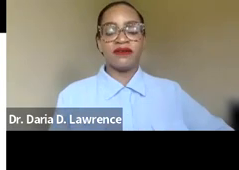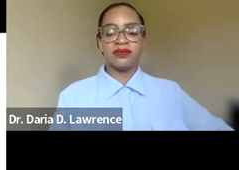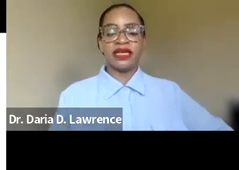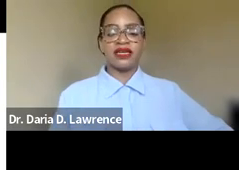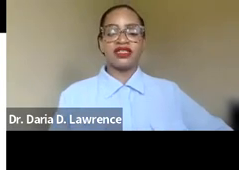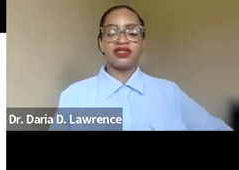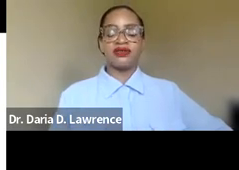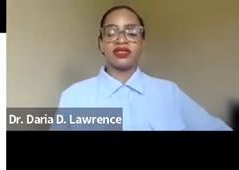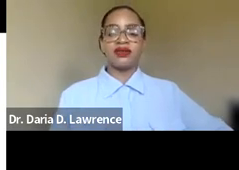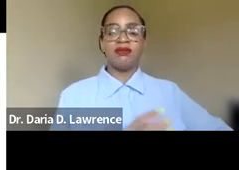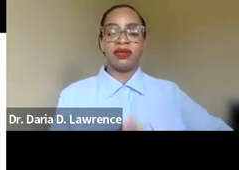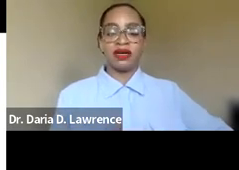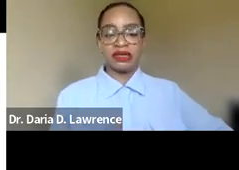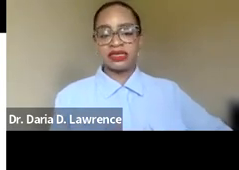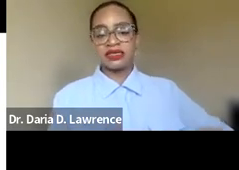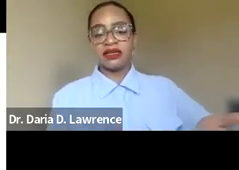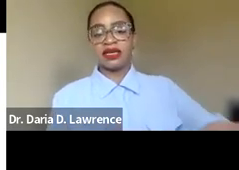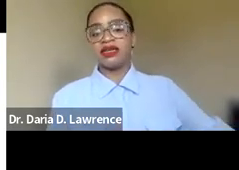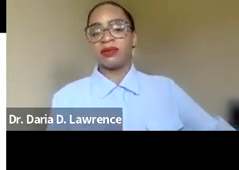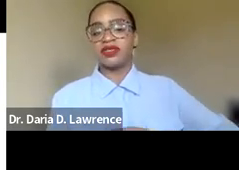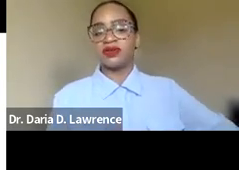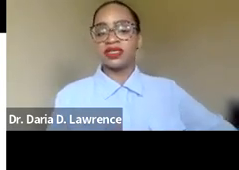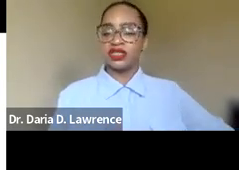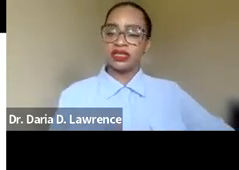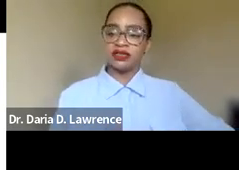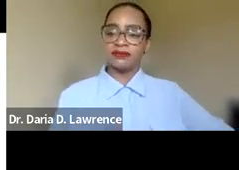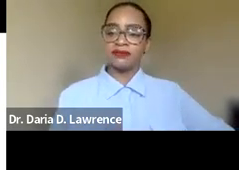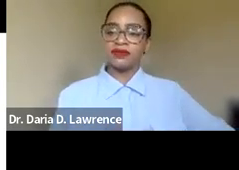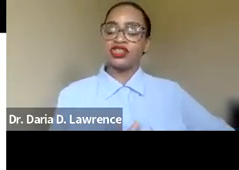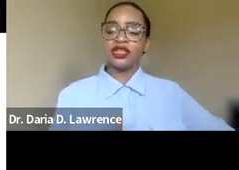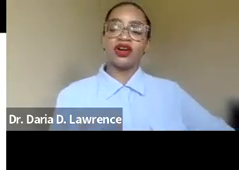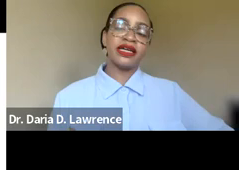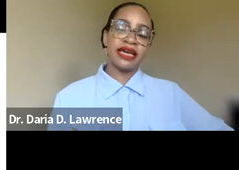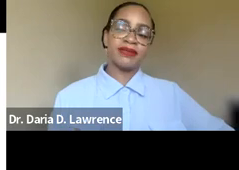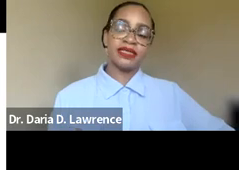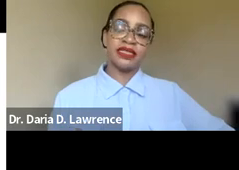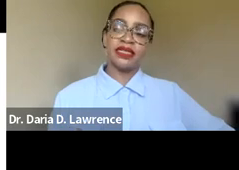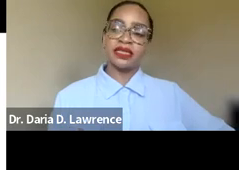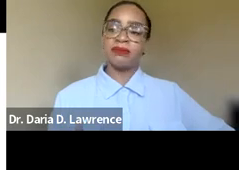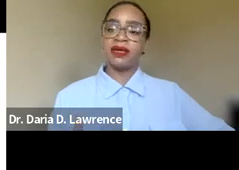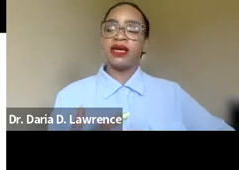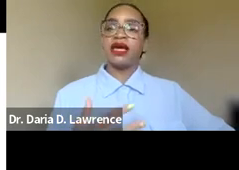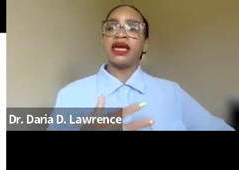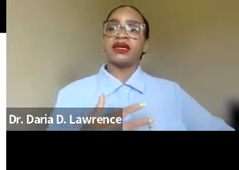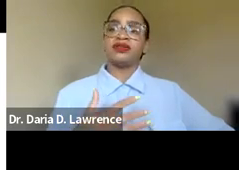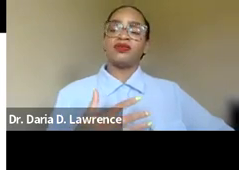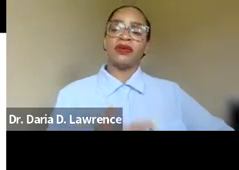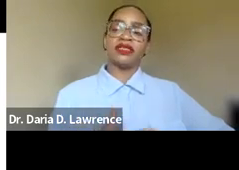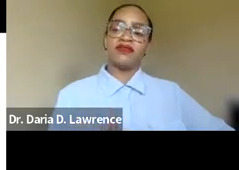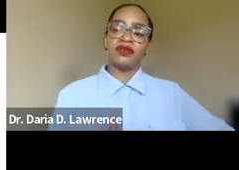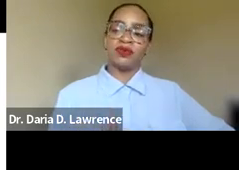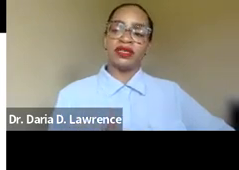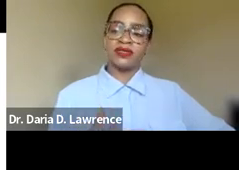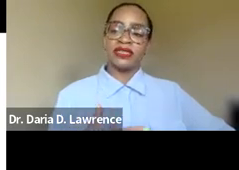to poverty-related issues, because look at the number of schools that she attended. She had chronic absenteeism. And what